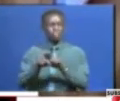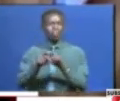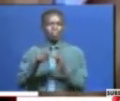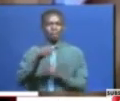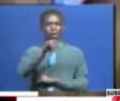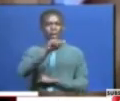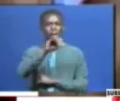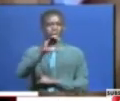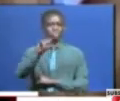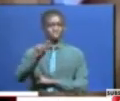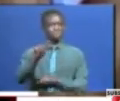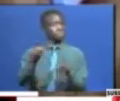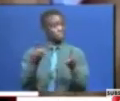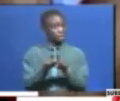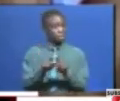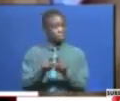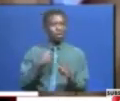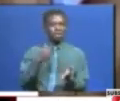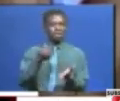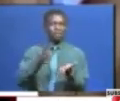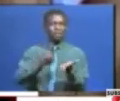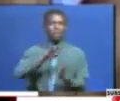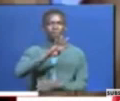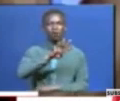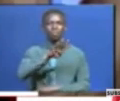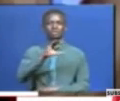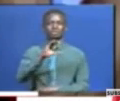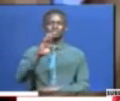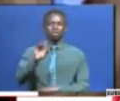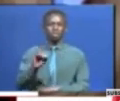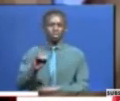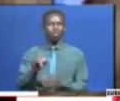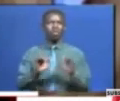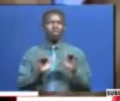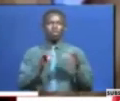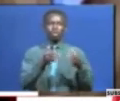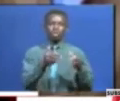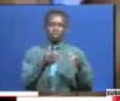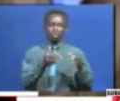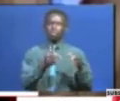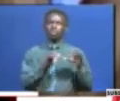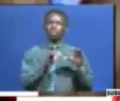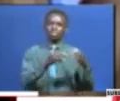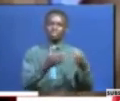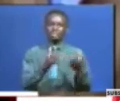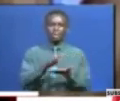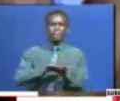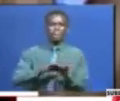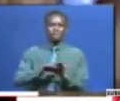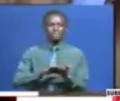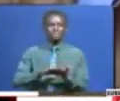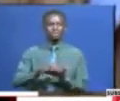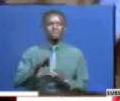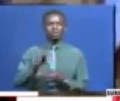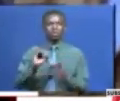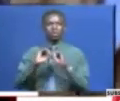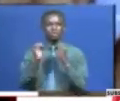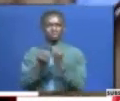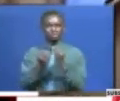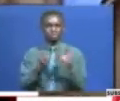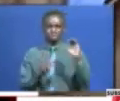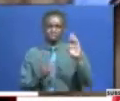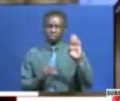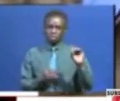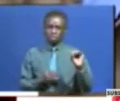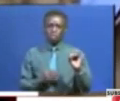The same law provides for registration of CBOs, community-based organization, for foundations. But in